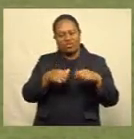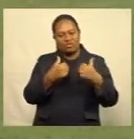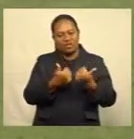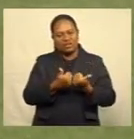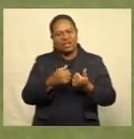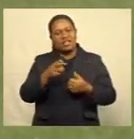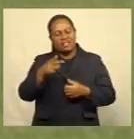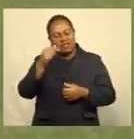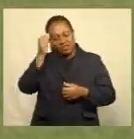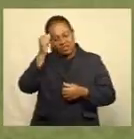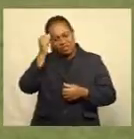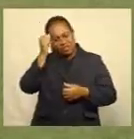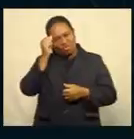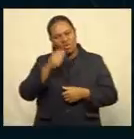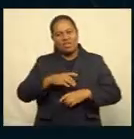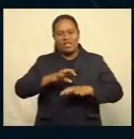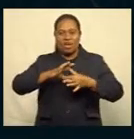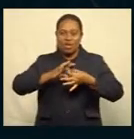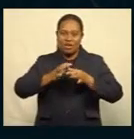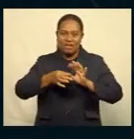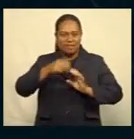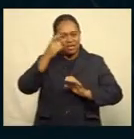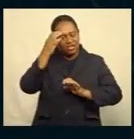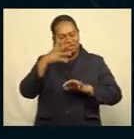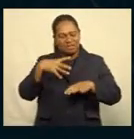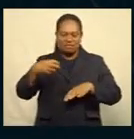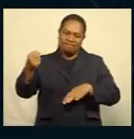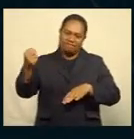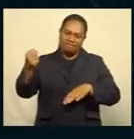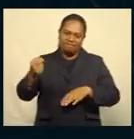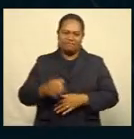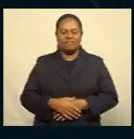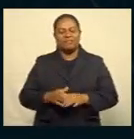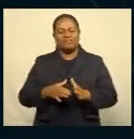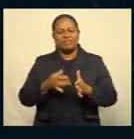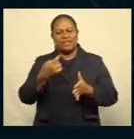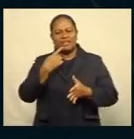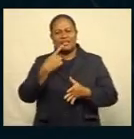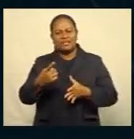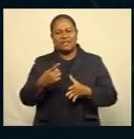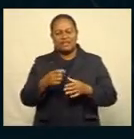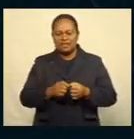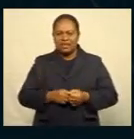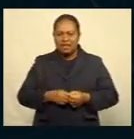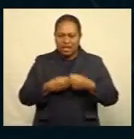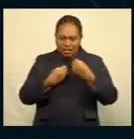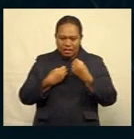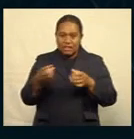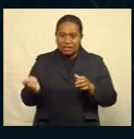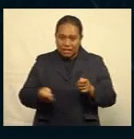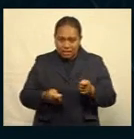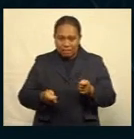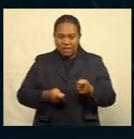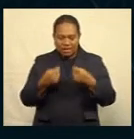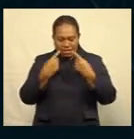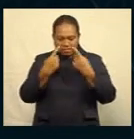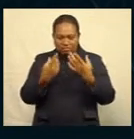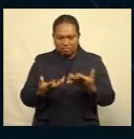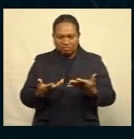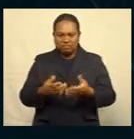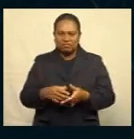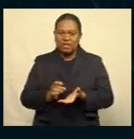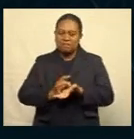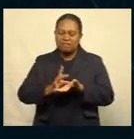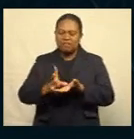Olympic dream was going to end. Sevens head coach Gareth Baber says the dismissal was his decision, but Modenadangi